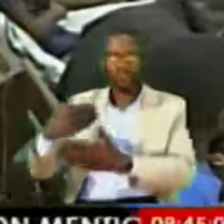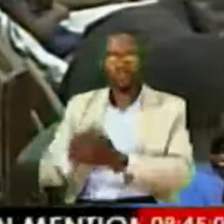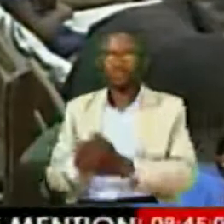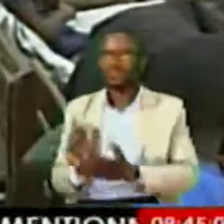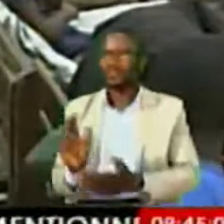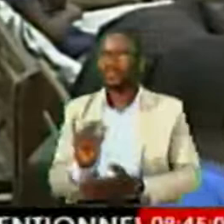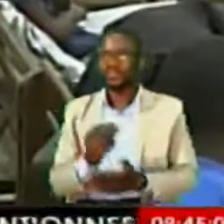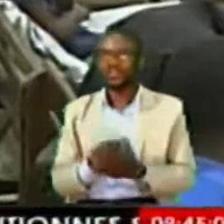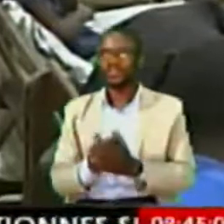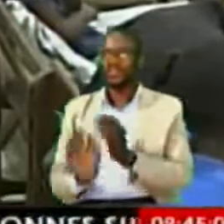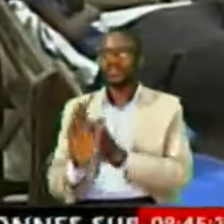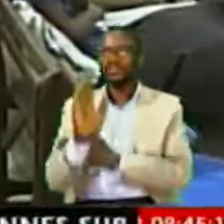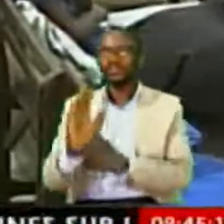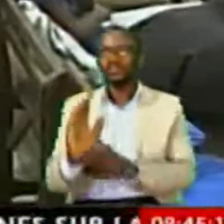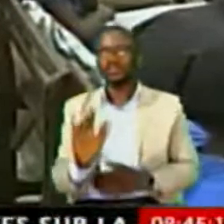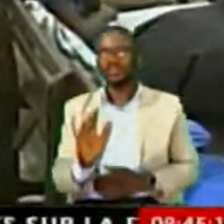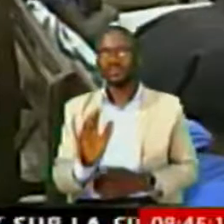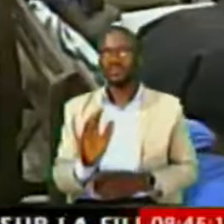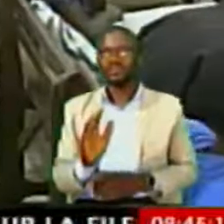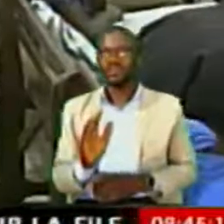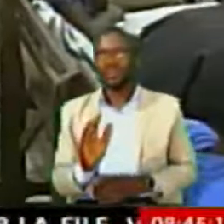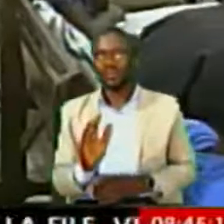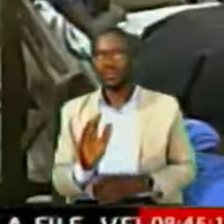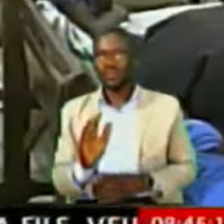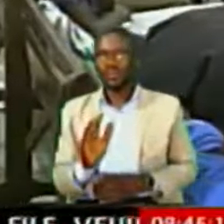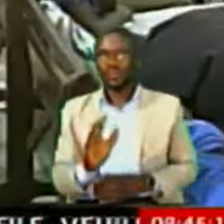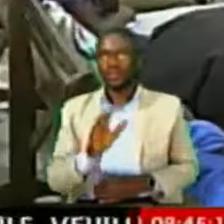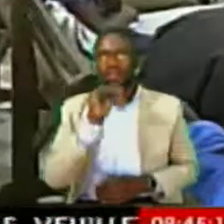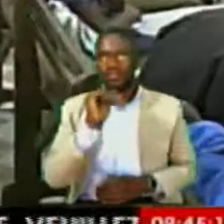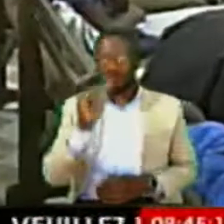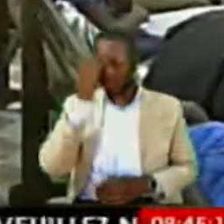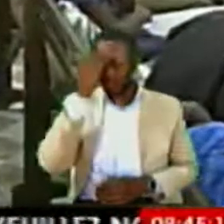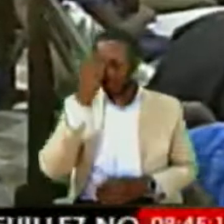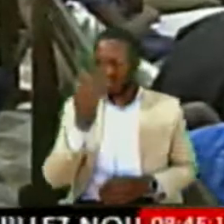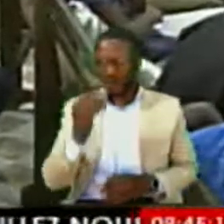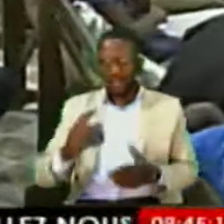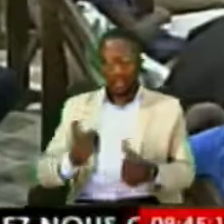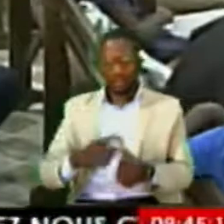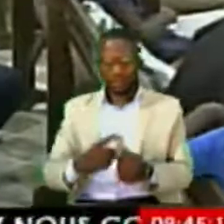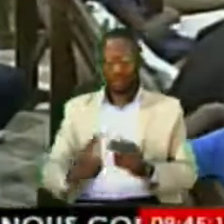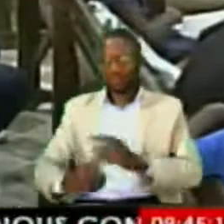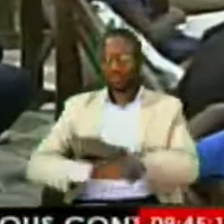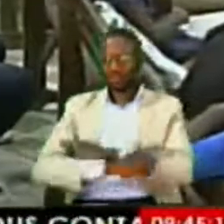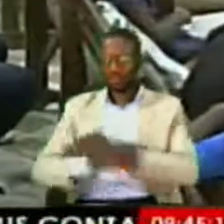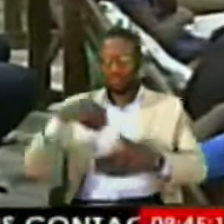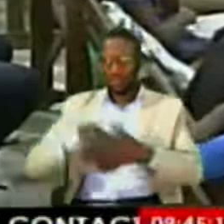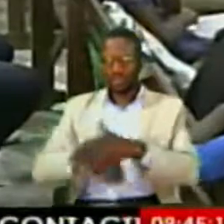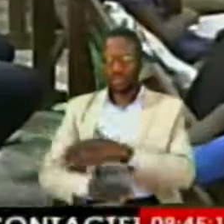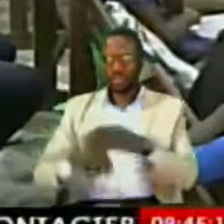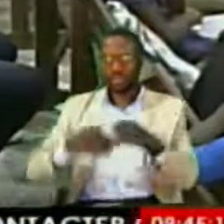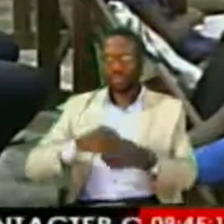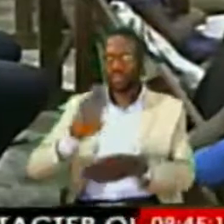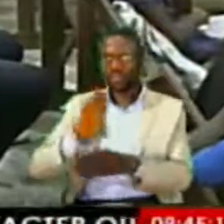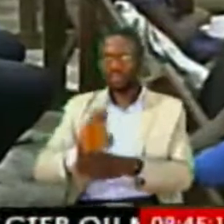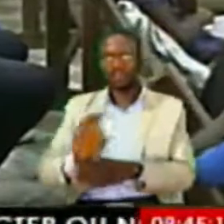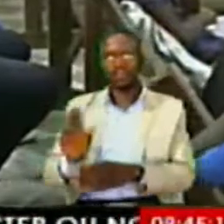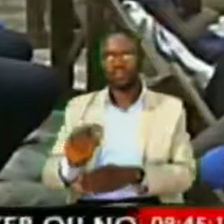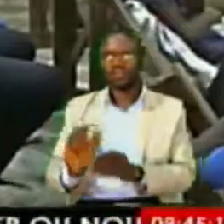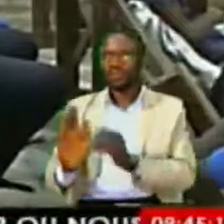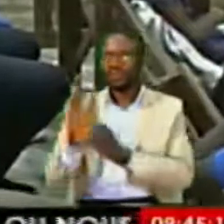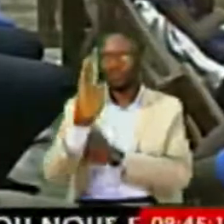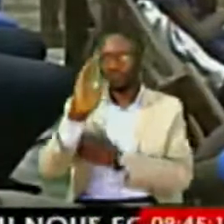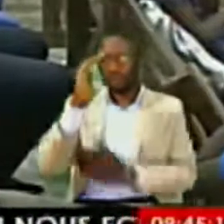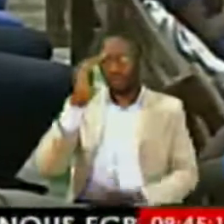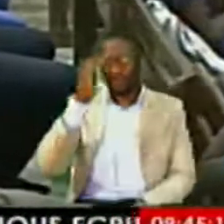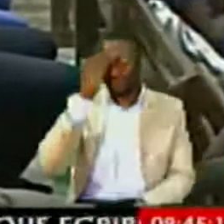Dieu ne nous a pas connus le premier jour que nous sommes venus à l'église. God did not know us the first day we came to church. Dieu nous a connus.